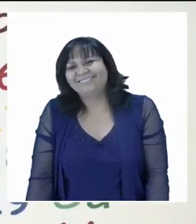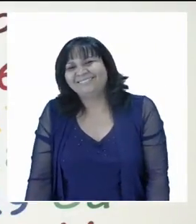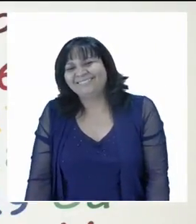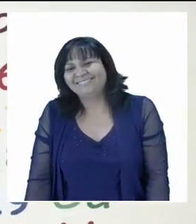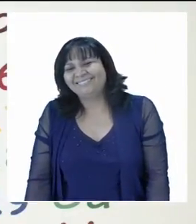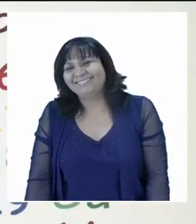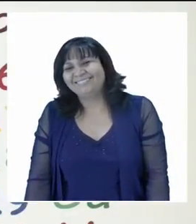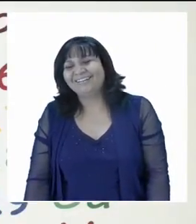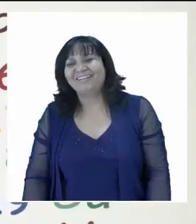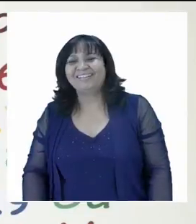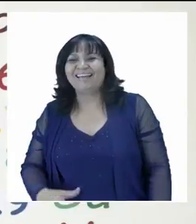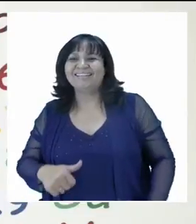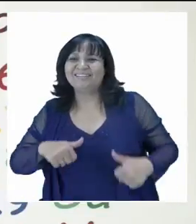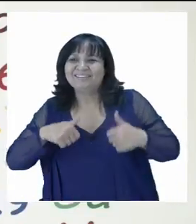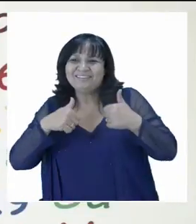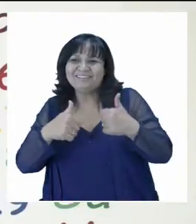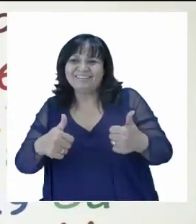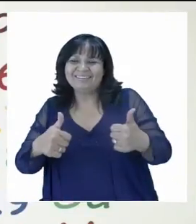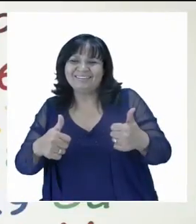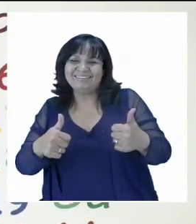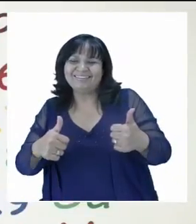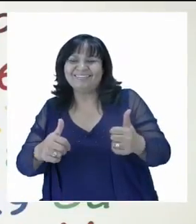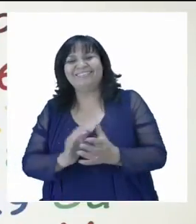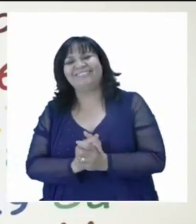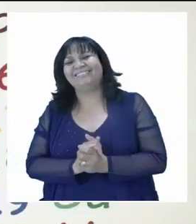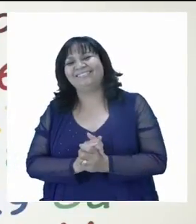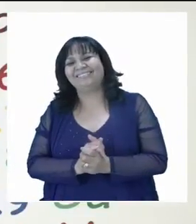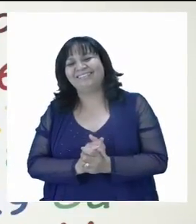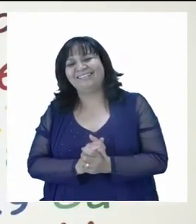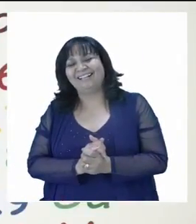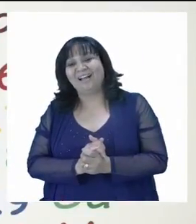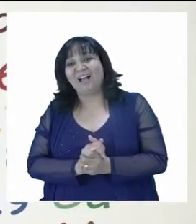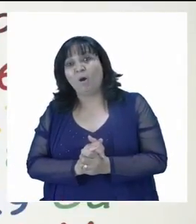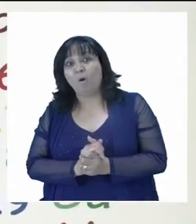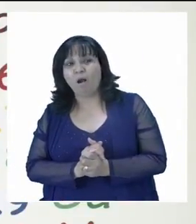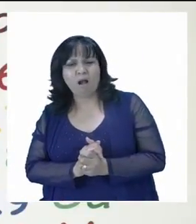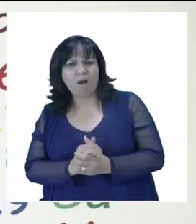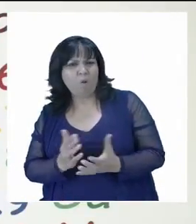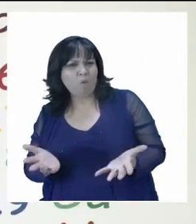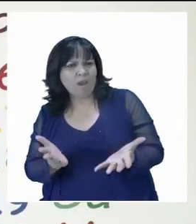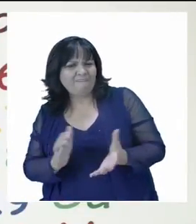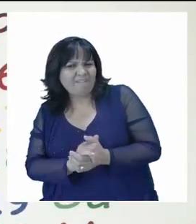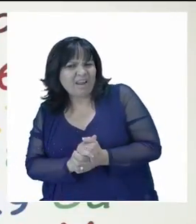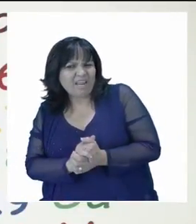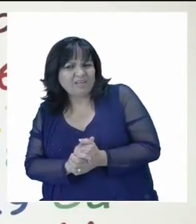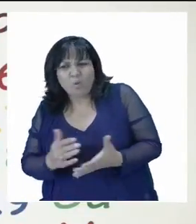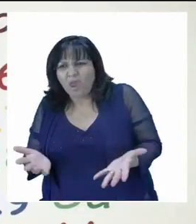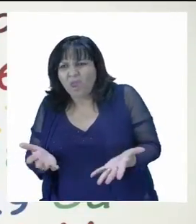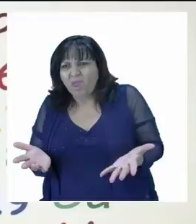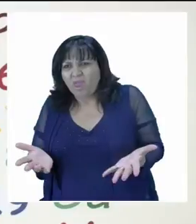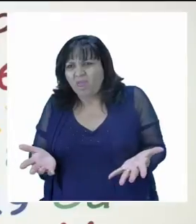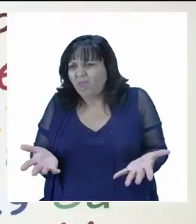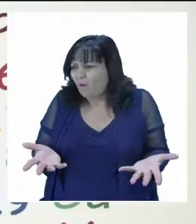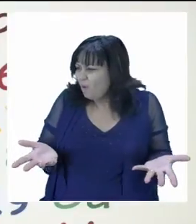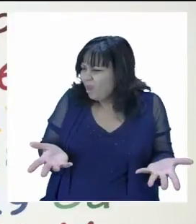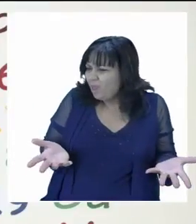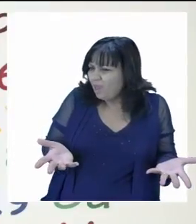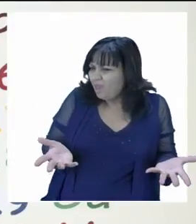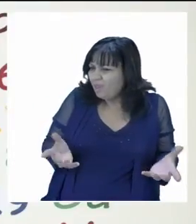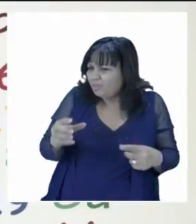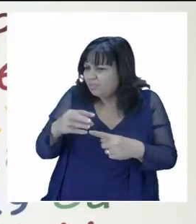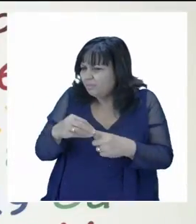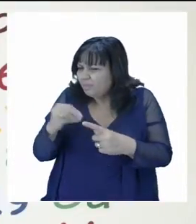away. Good job, everyone. But I have not seen our very special